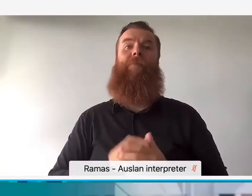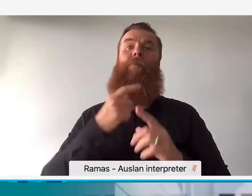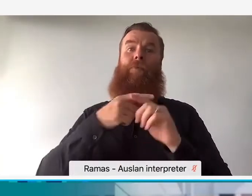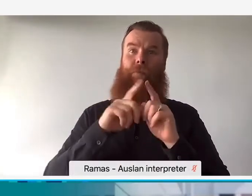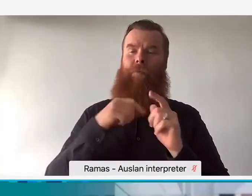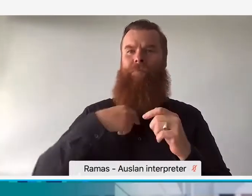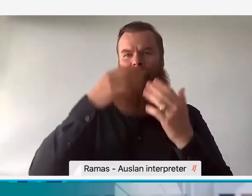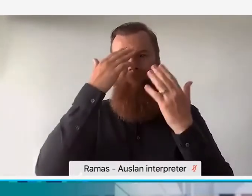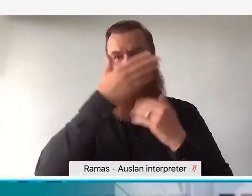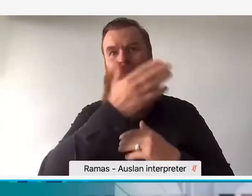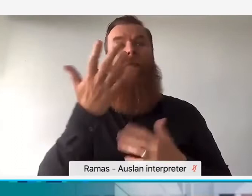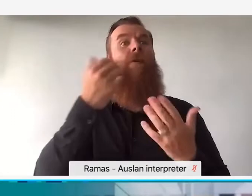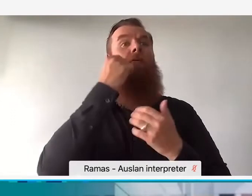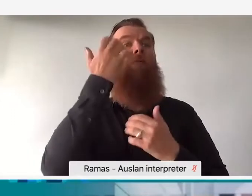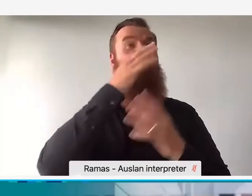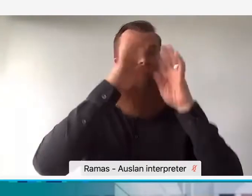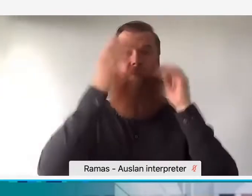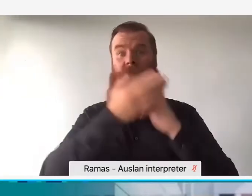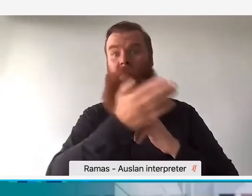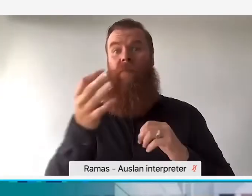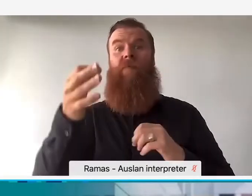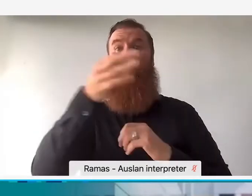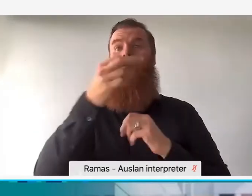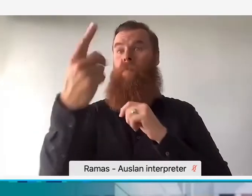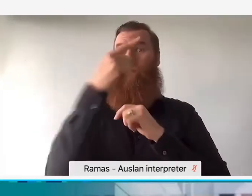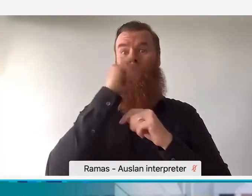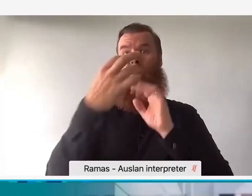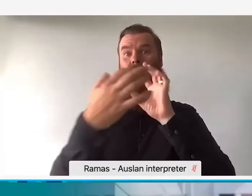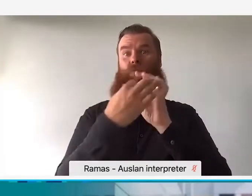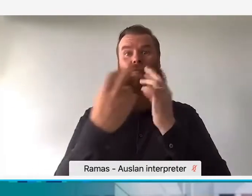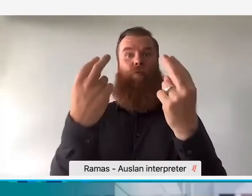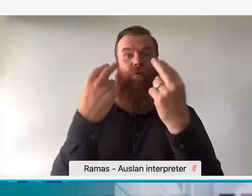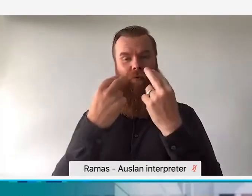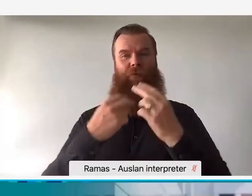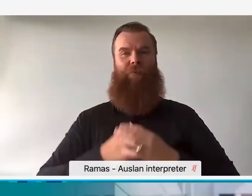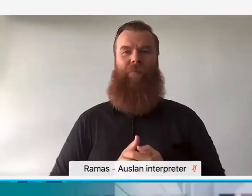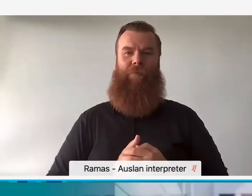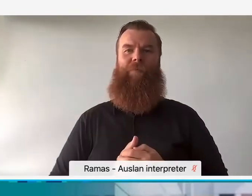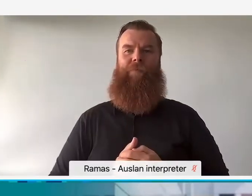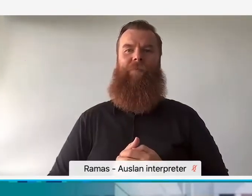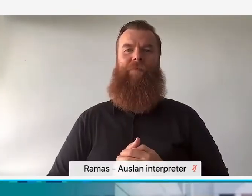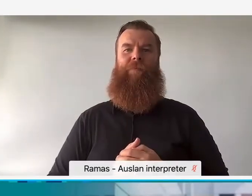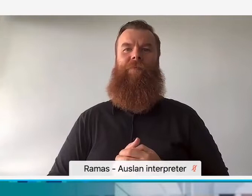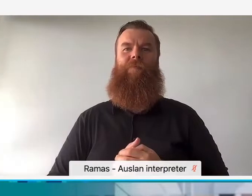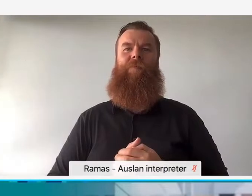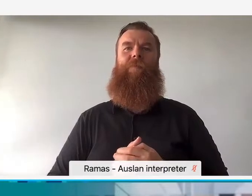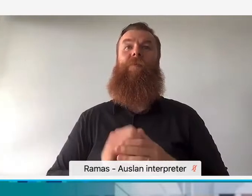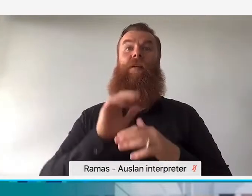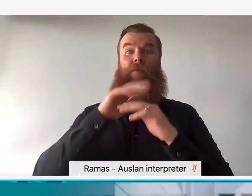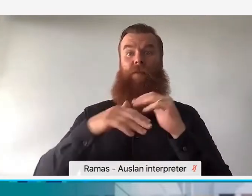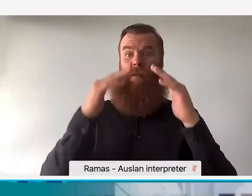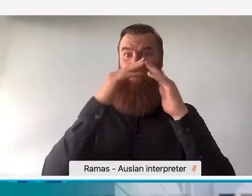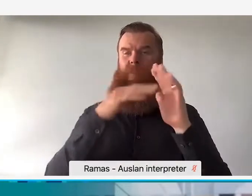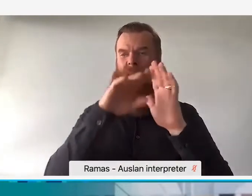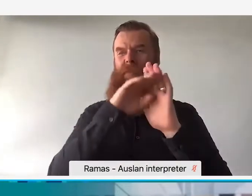Torres Strait Islander people on the call with us today. In terms of housekeeping, there will be a series of presentations